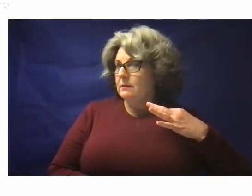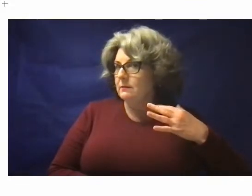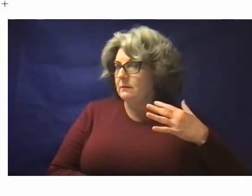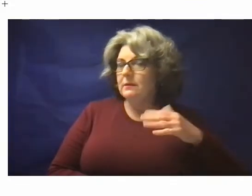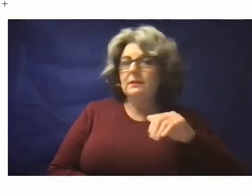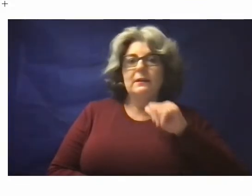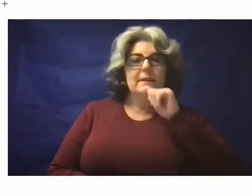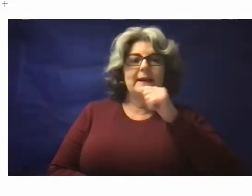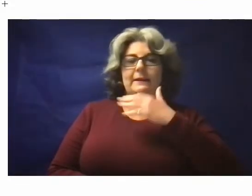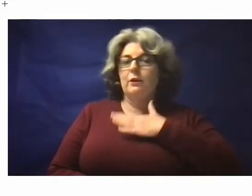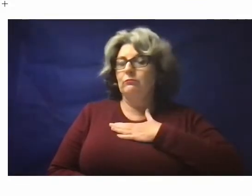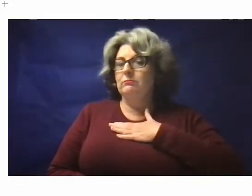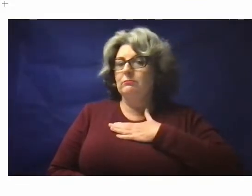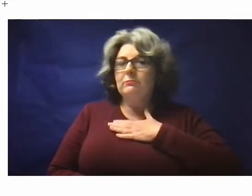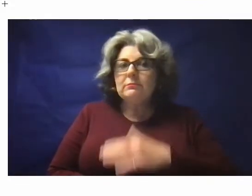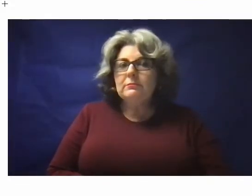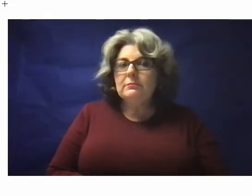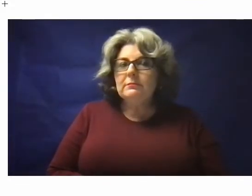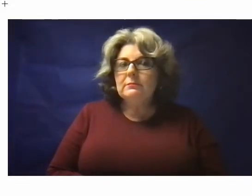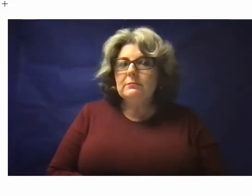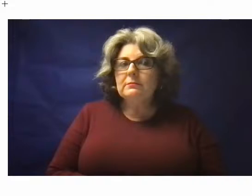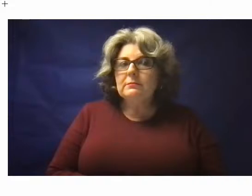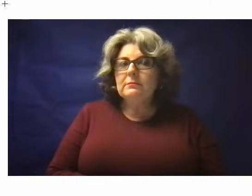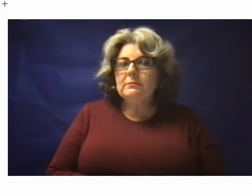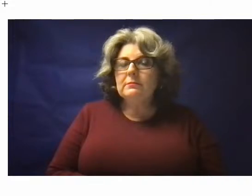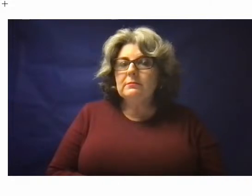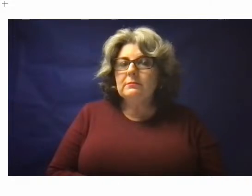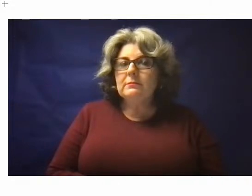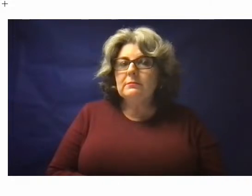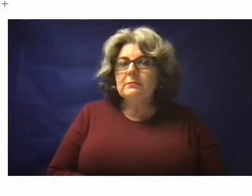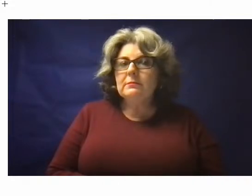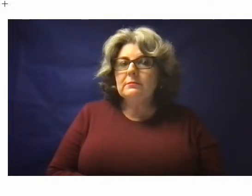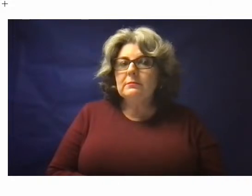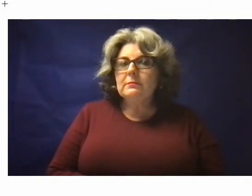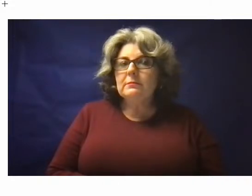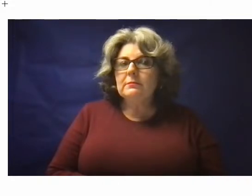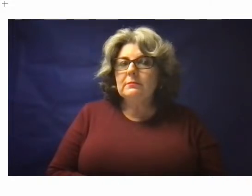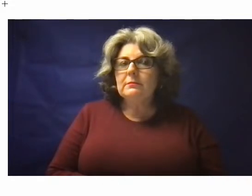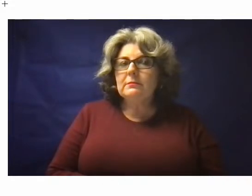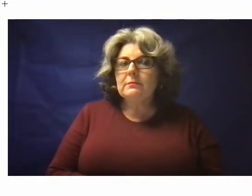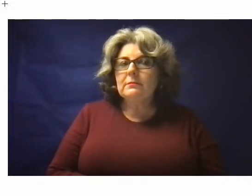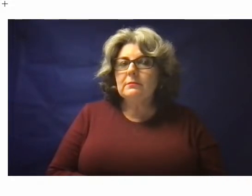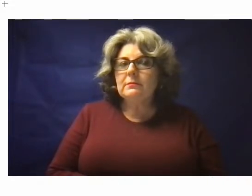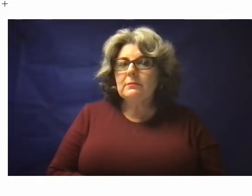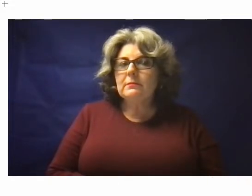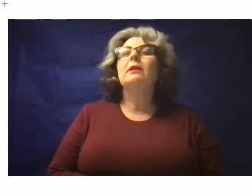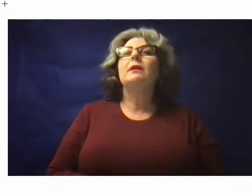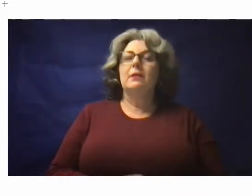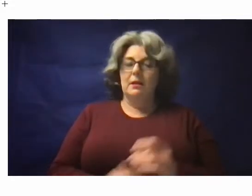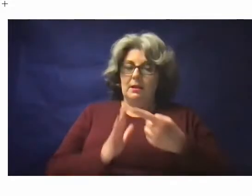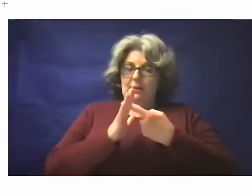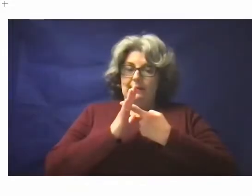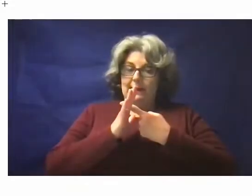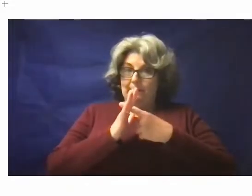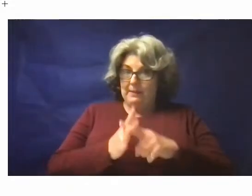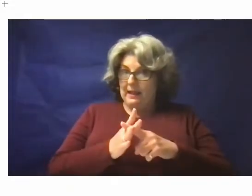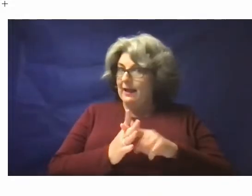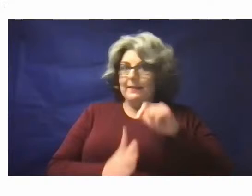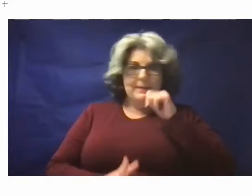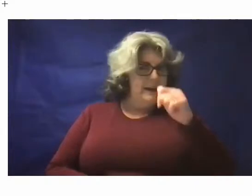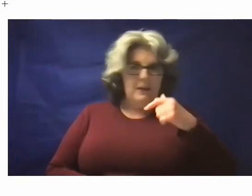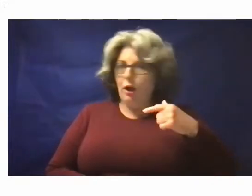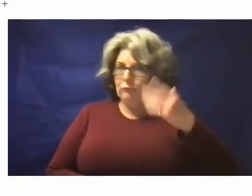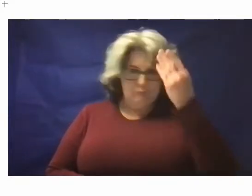at first, like when they're applying, but then they realize they do need an accommodation? Are they still able to ask for an accommodation